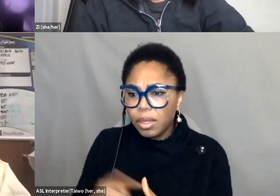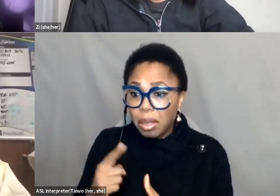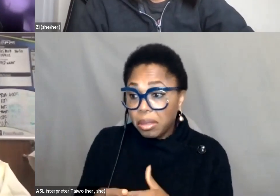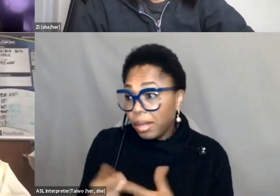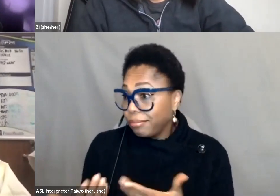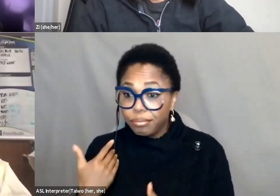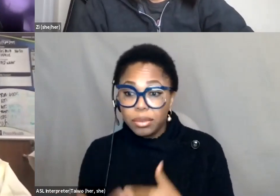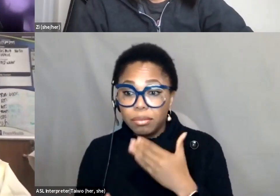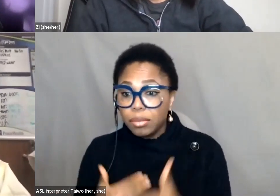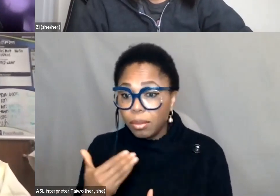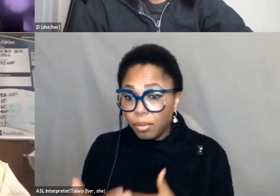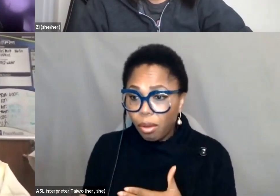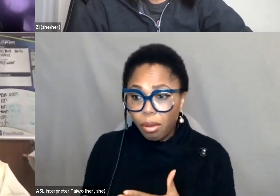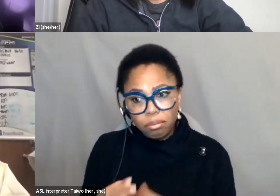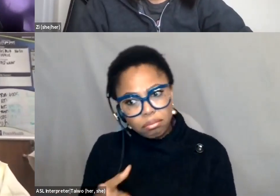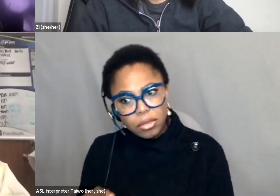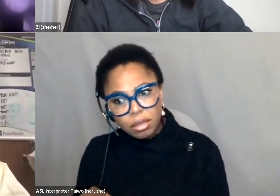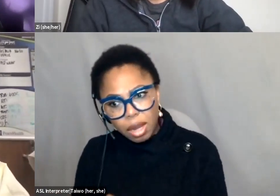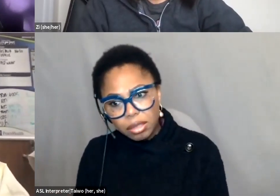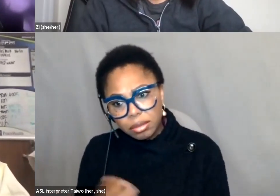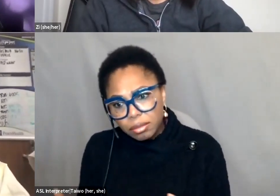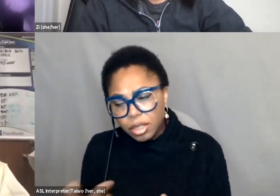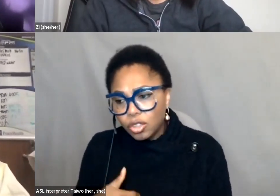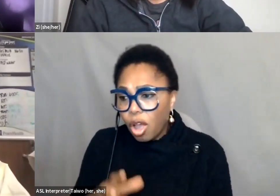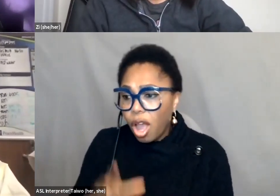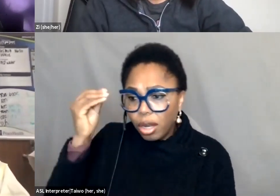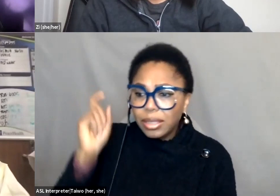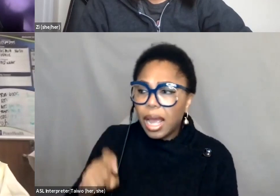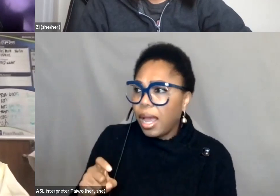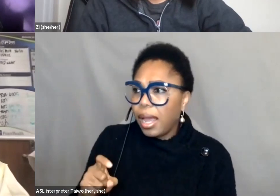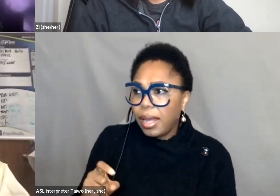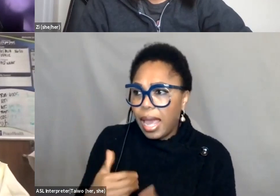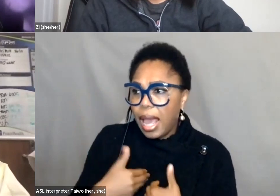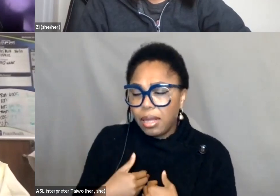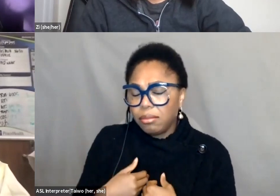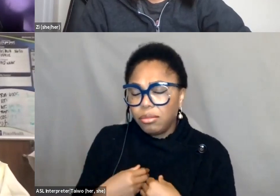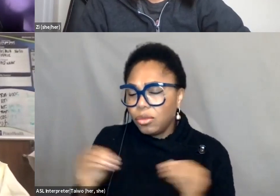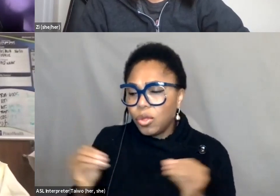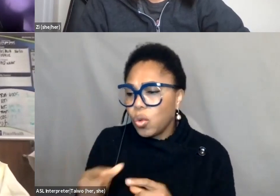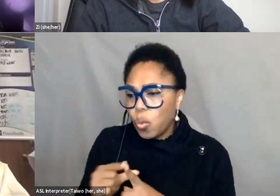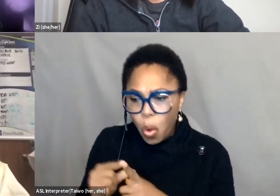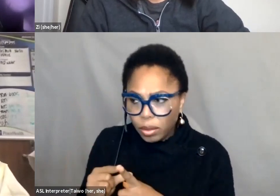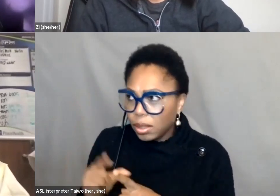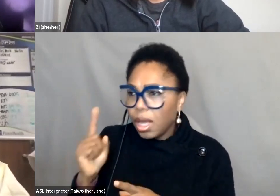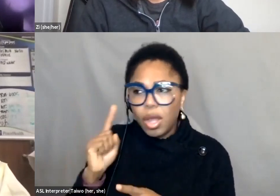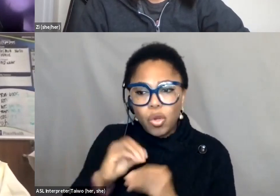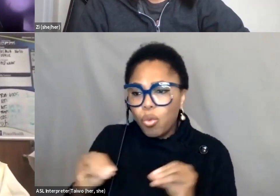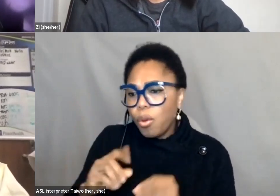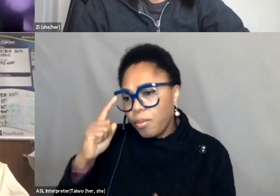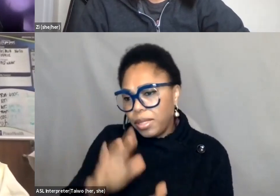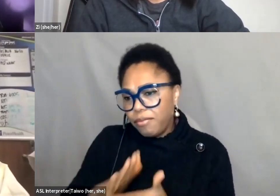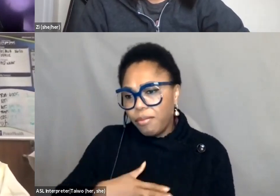course, then natural. I learned that I had no worth. My words could not be believed.